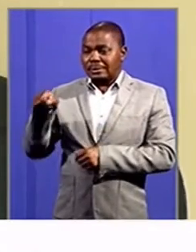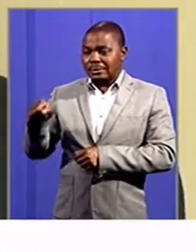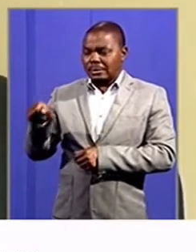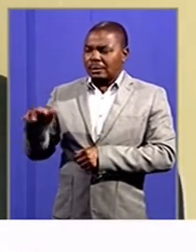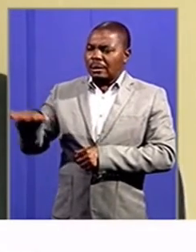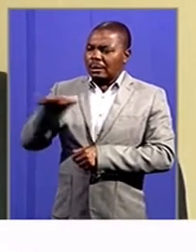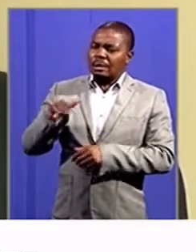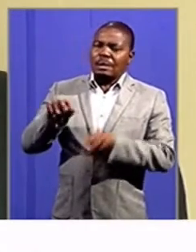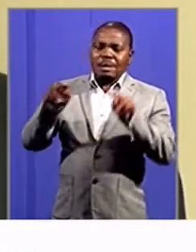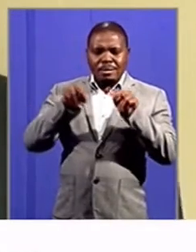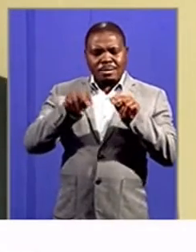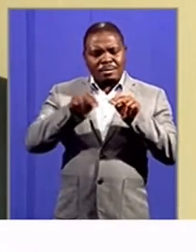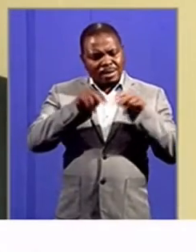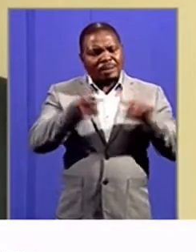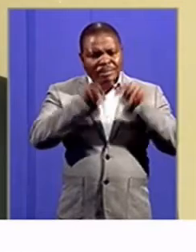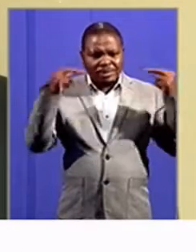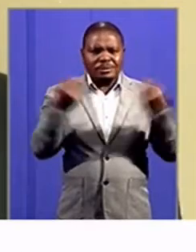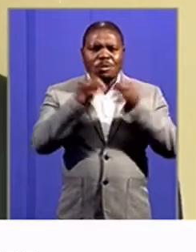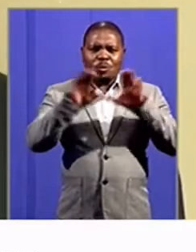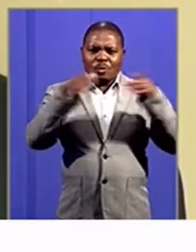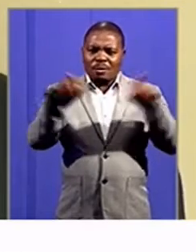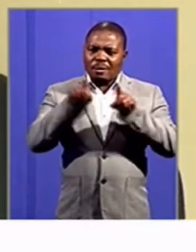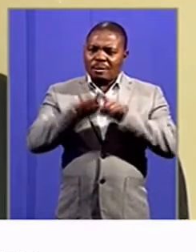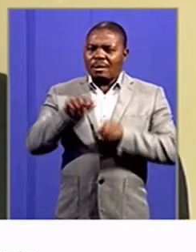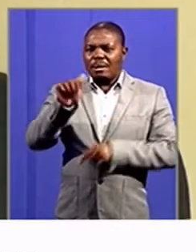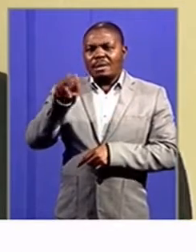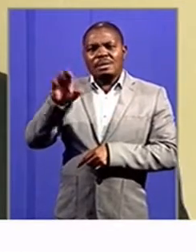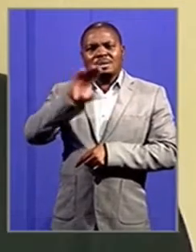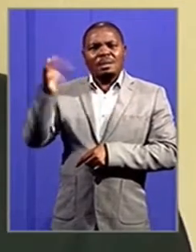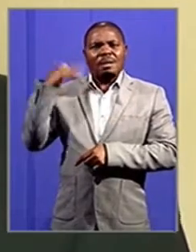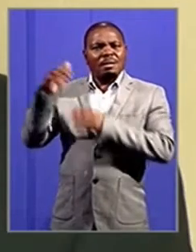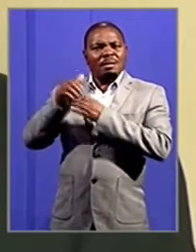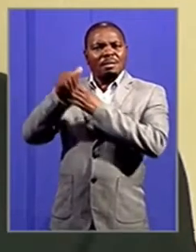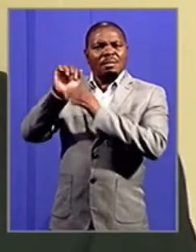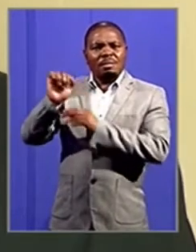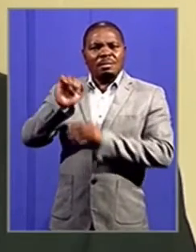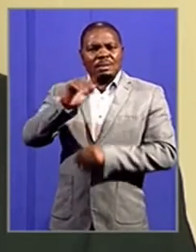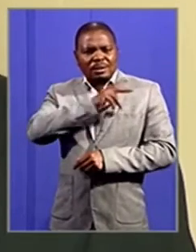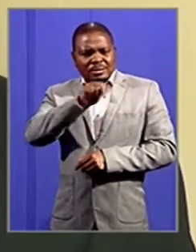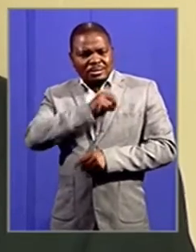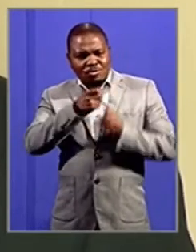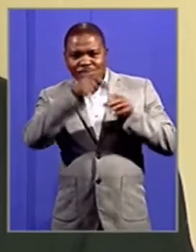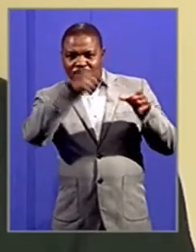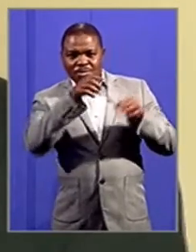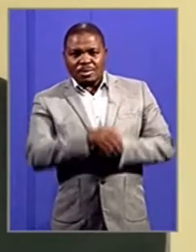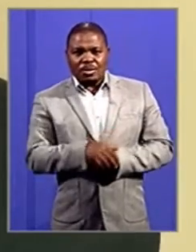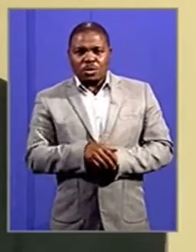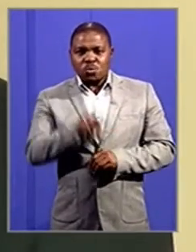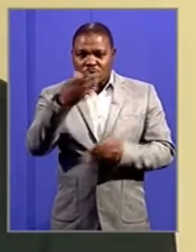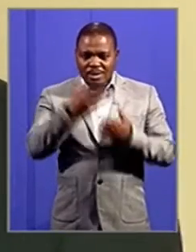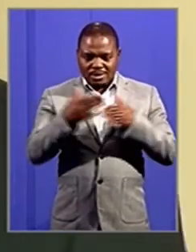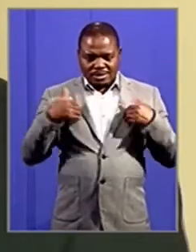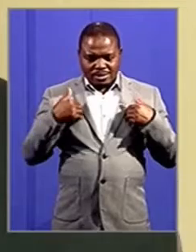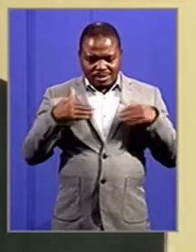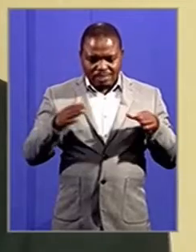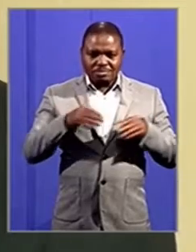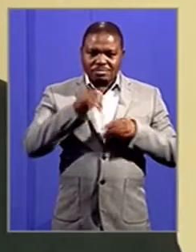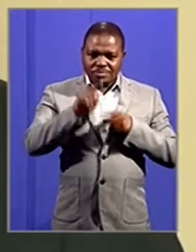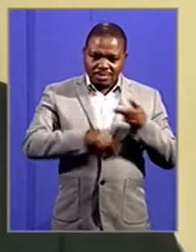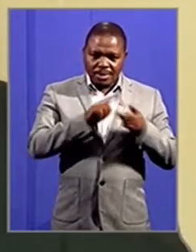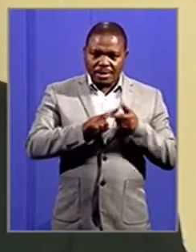establishment, just like the ANC was led by the leadership of KwaZulu-Natal. You can start from the beginning. The